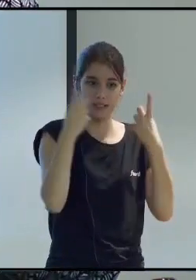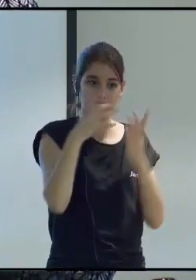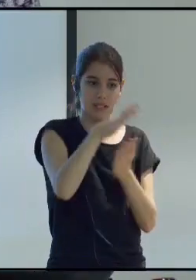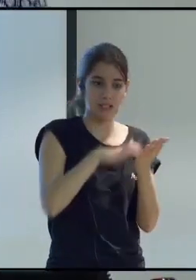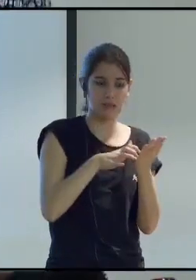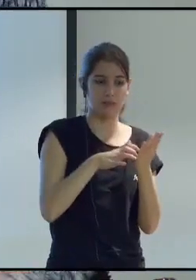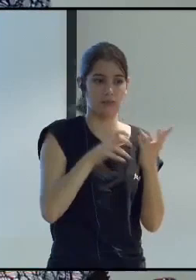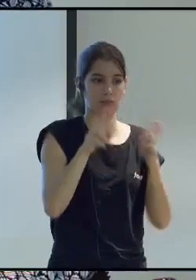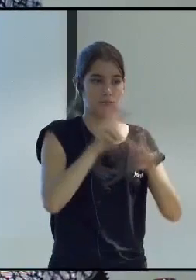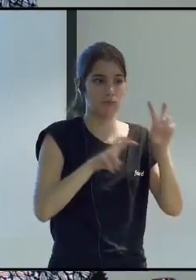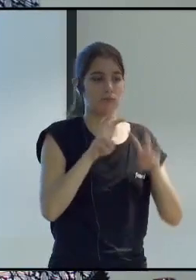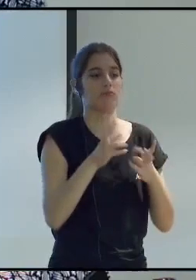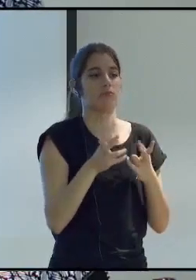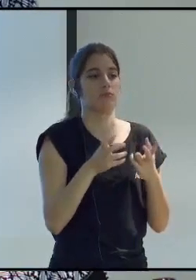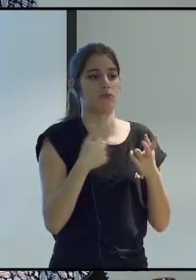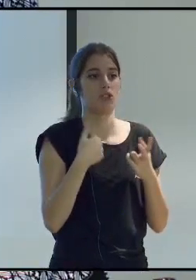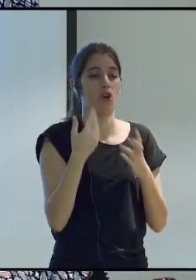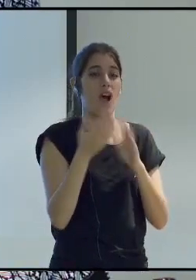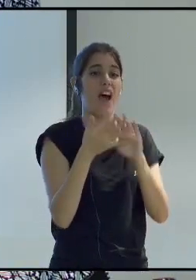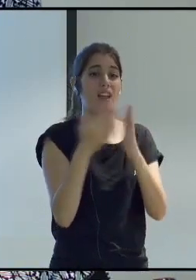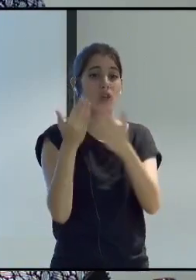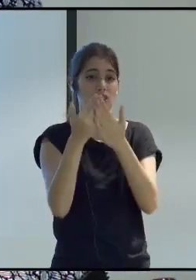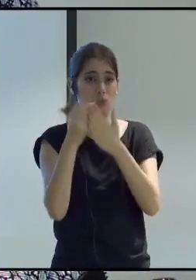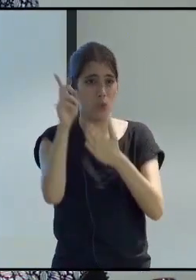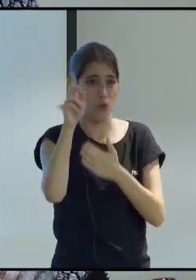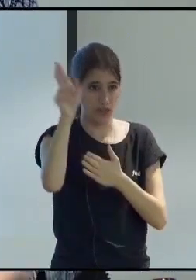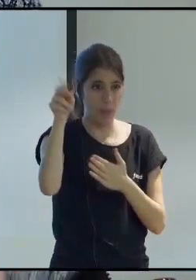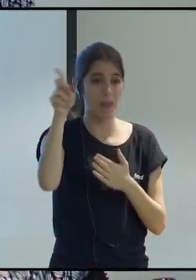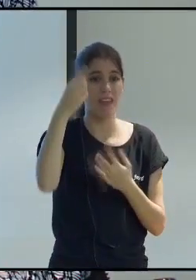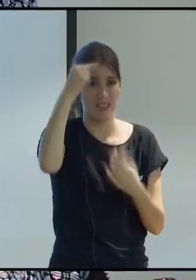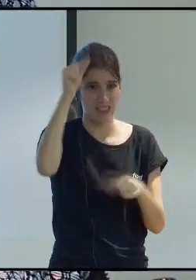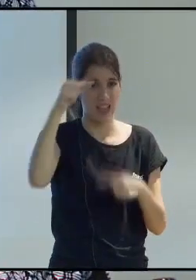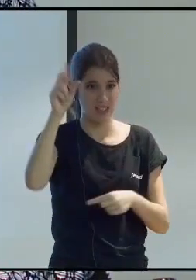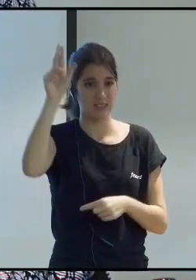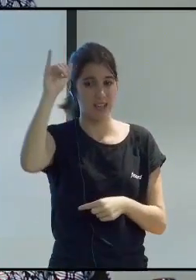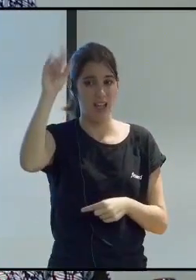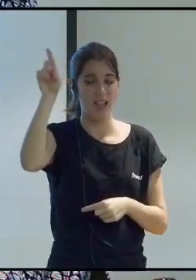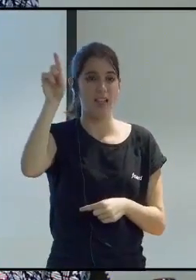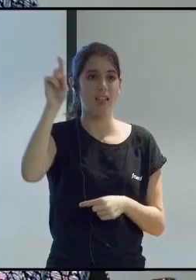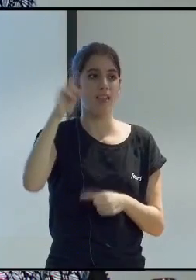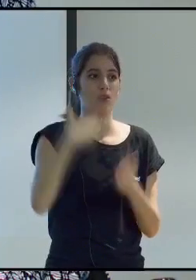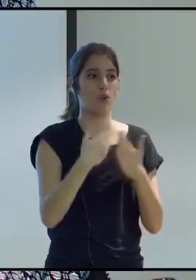afterward. So a lot of the recommendation that I can close with is